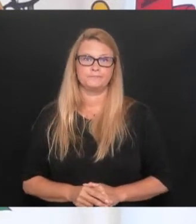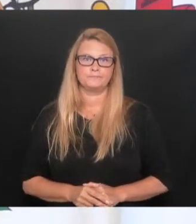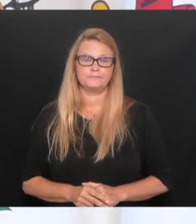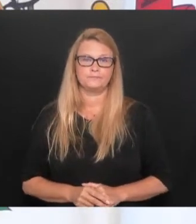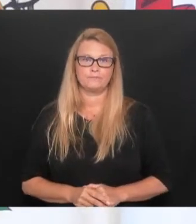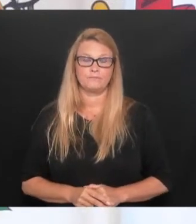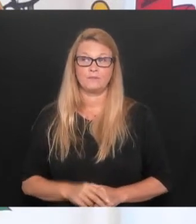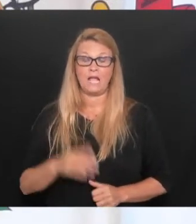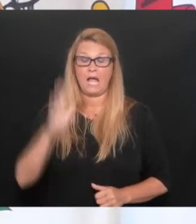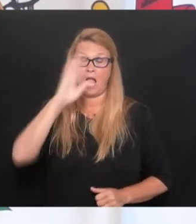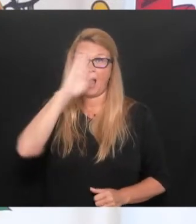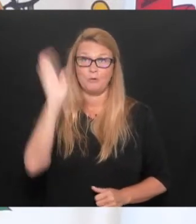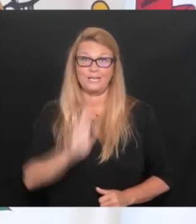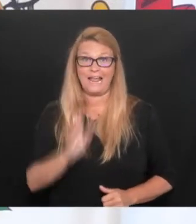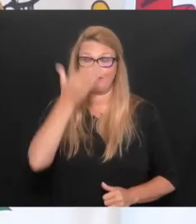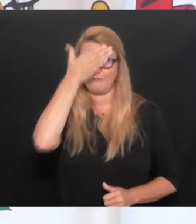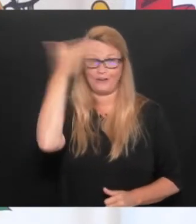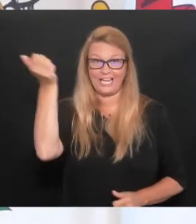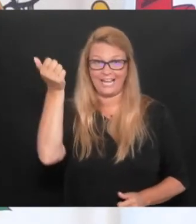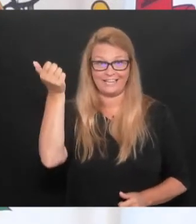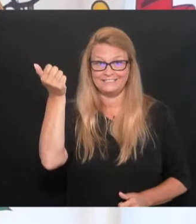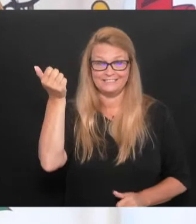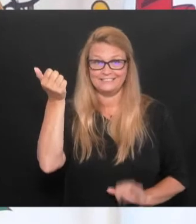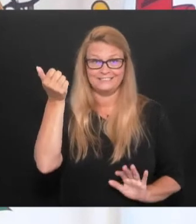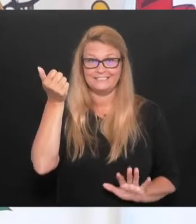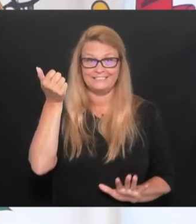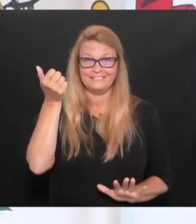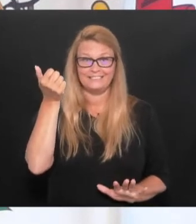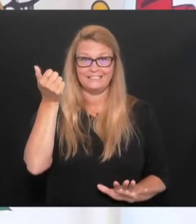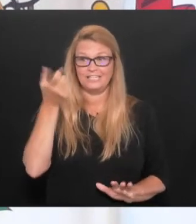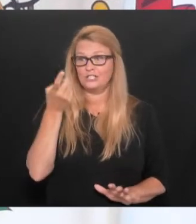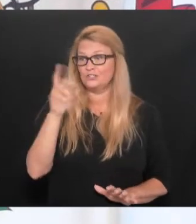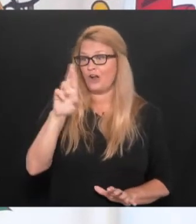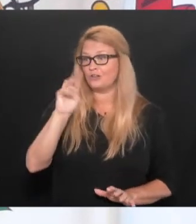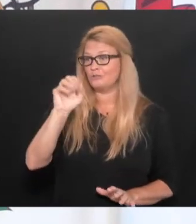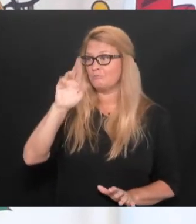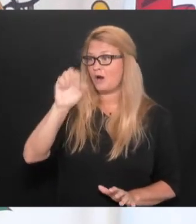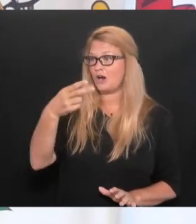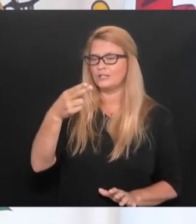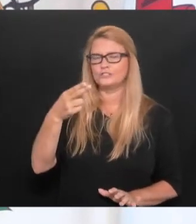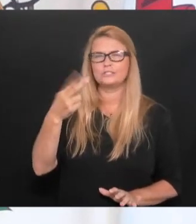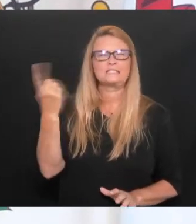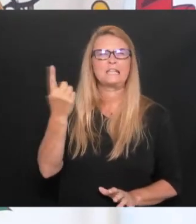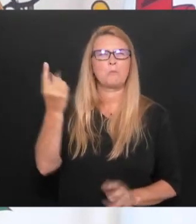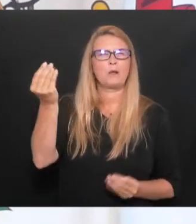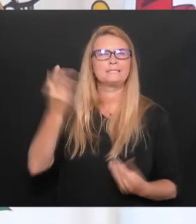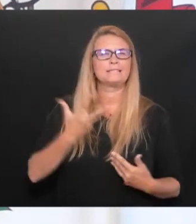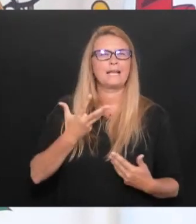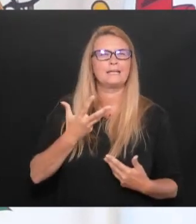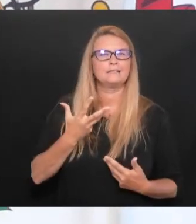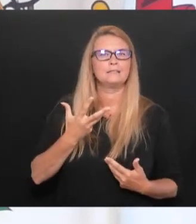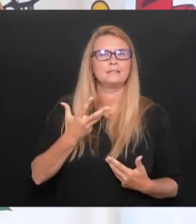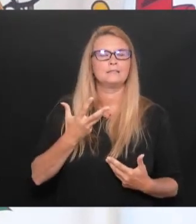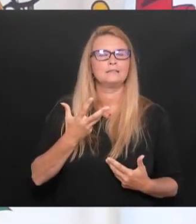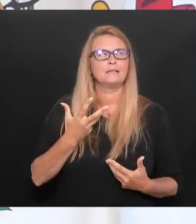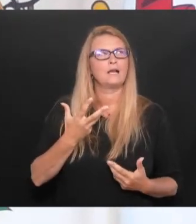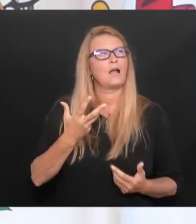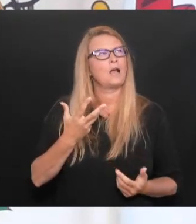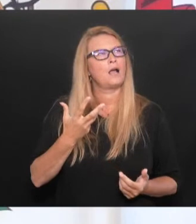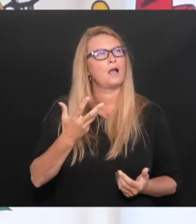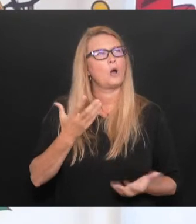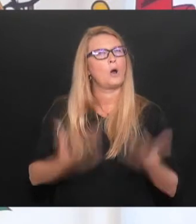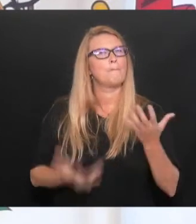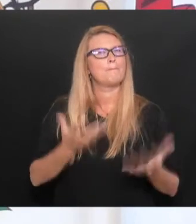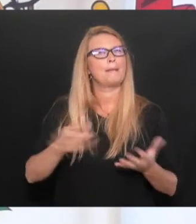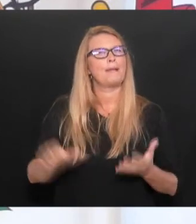I'll never forget this. I'll never forget Dr. Marsh or someone said, so many people, I think it was another